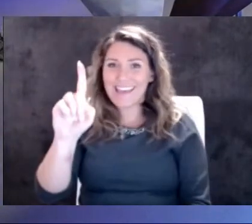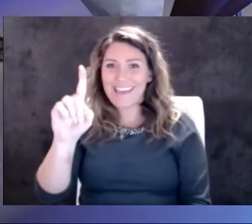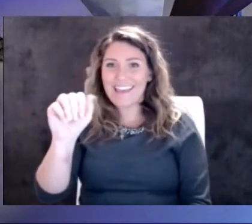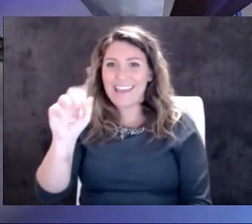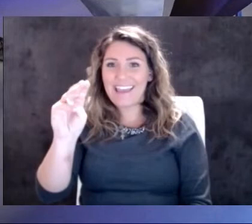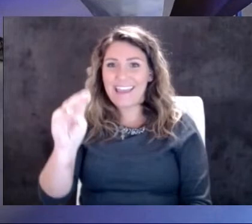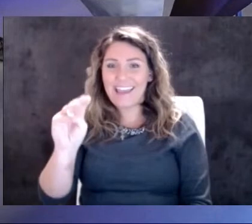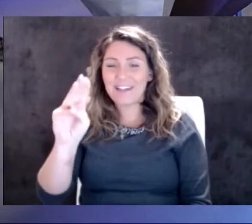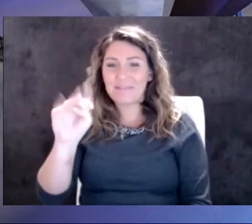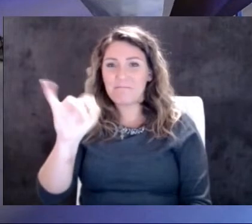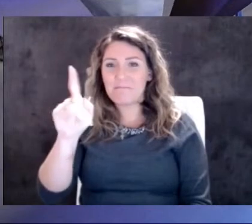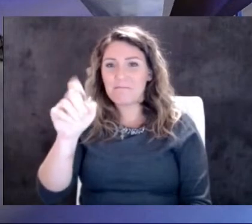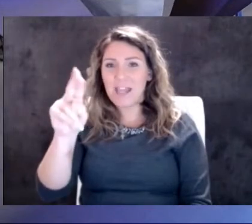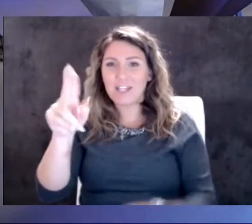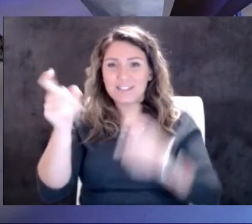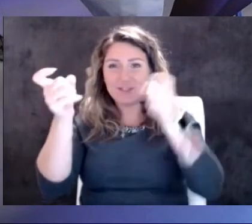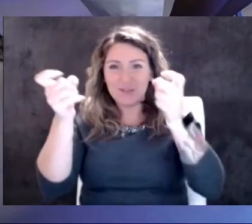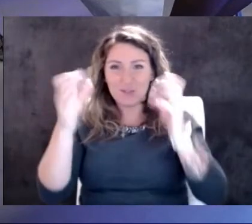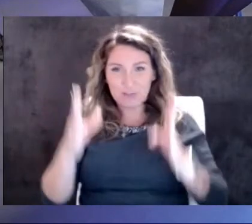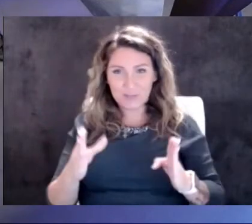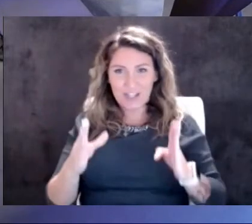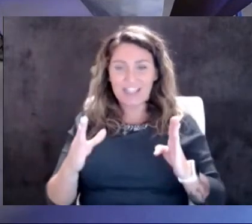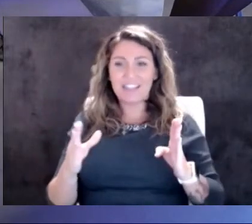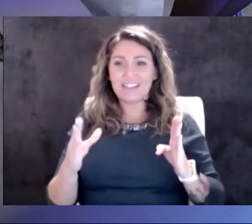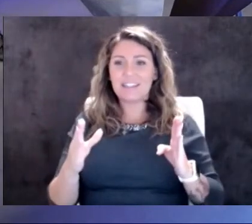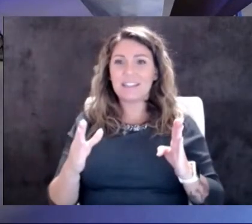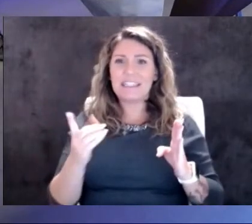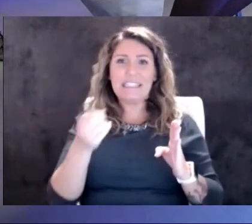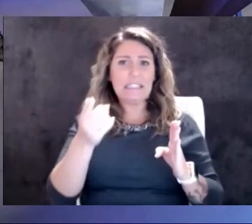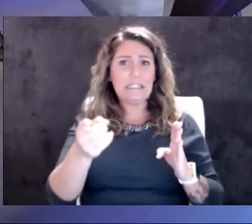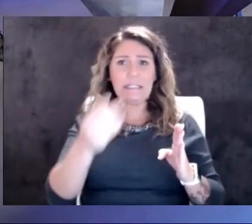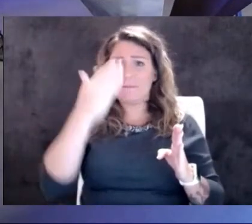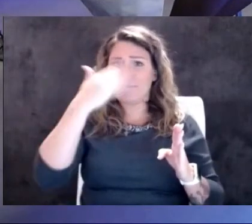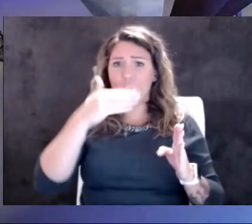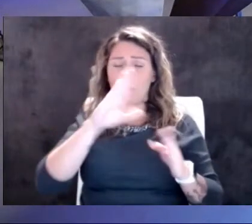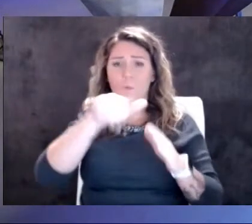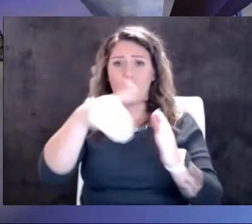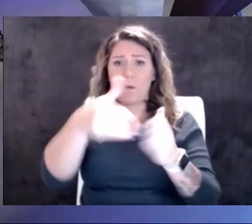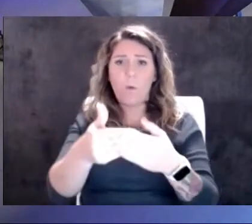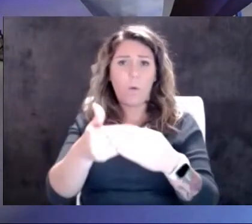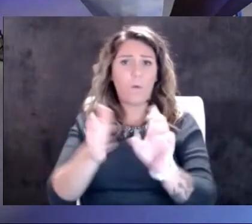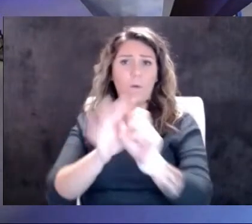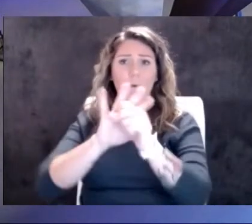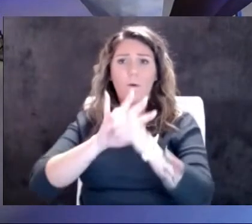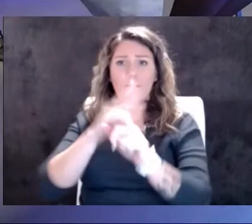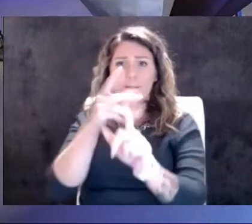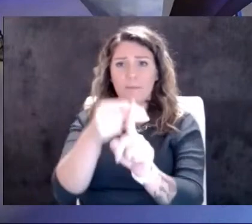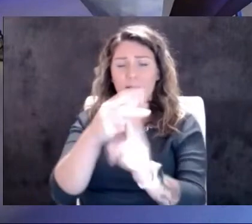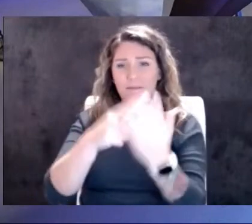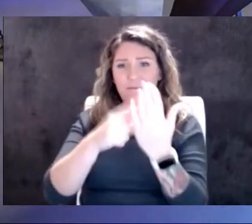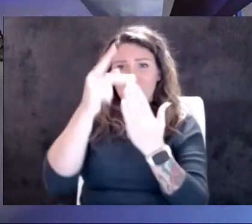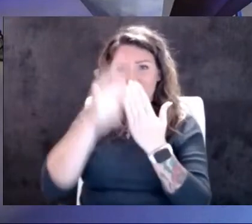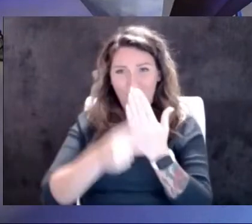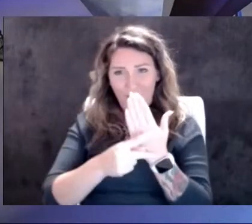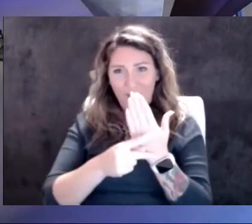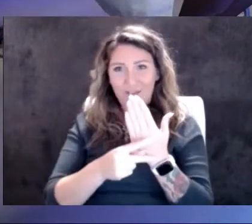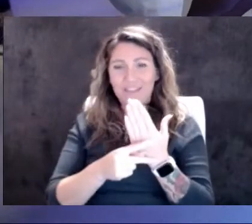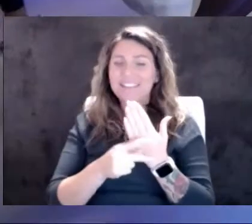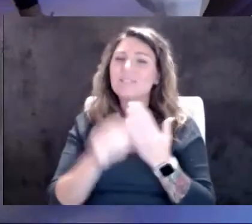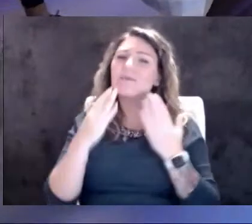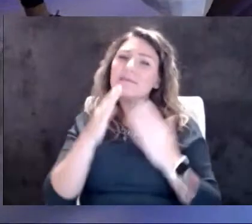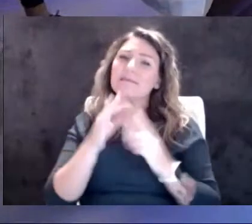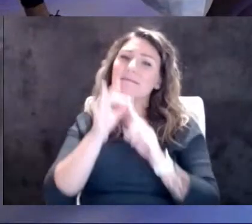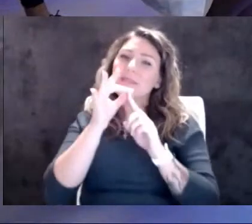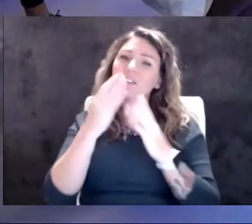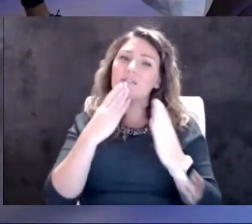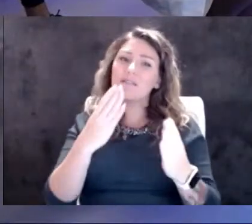directors and someone who's been at the forefront of our entire COVID vaccination program. And so a special thanks to him. And I